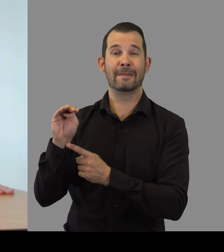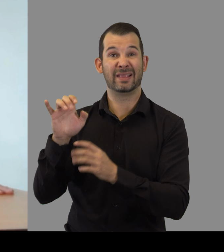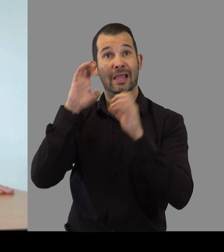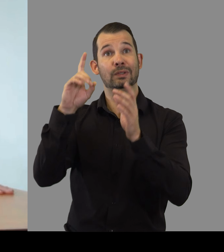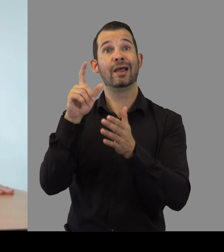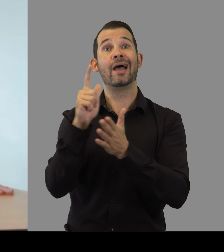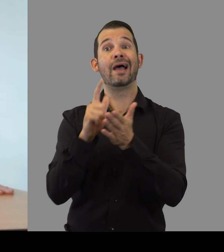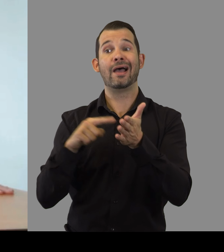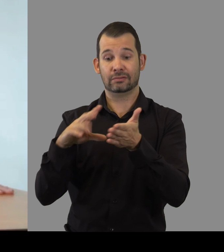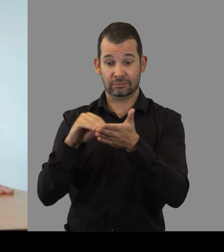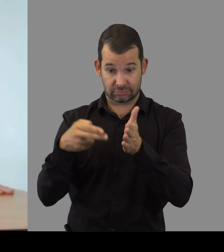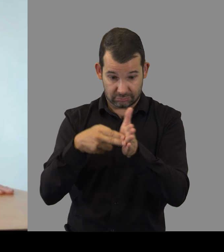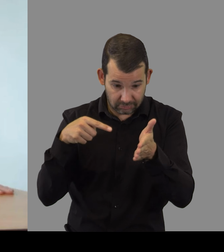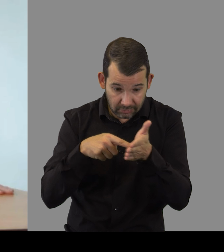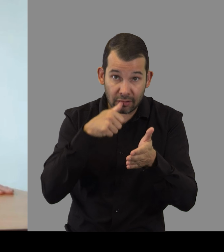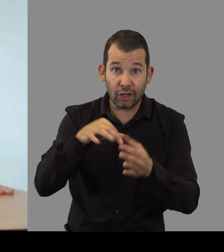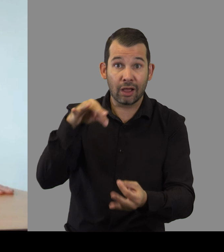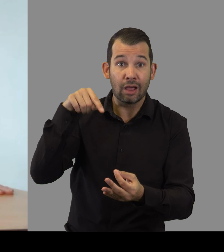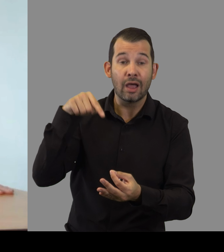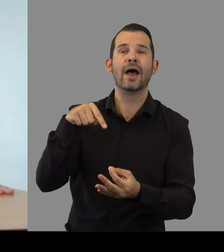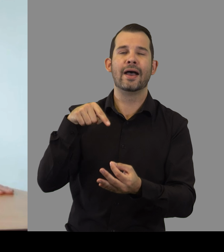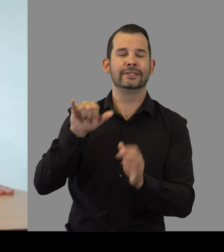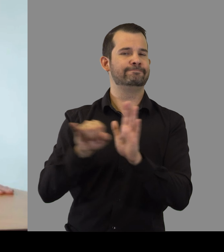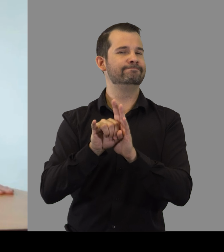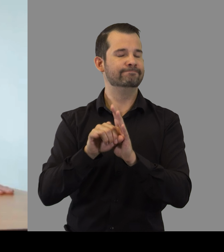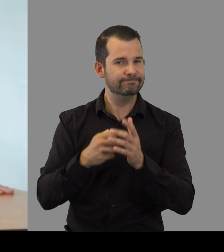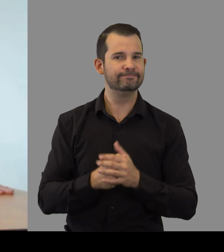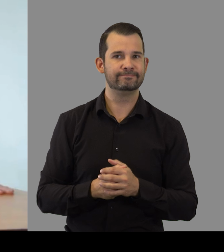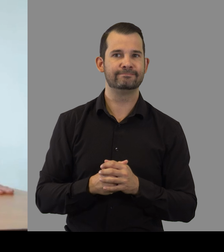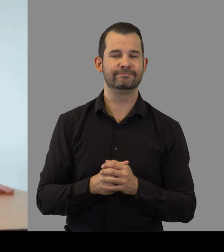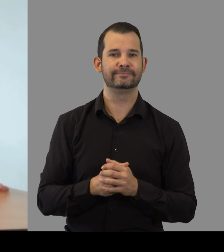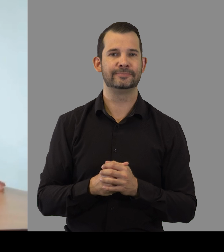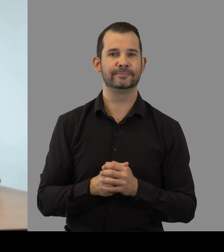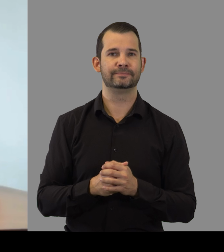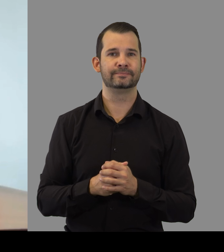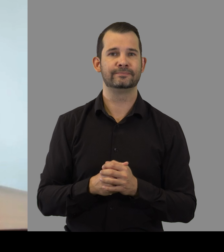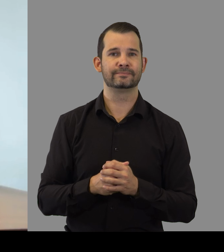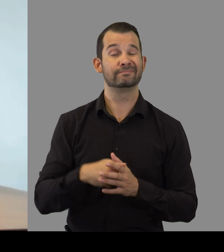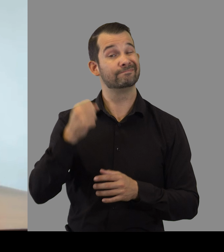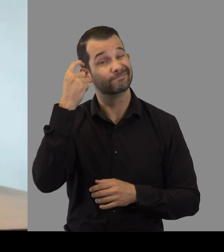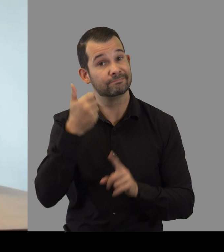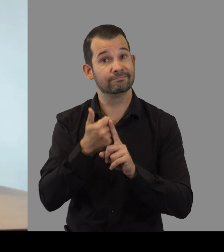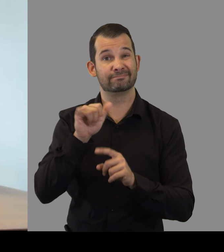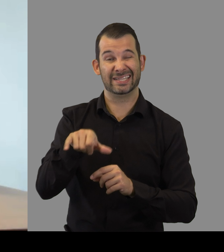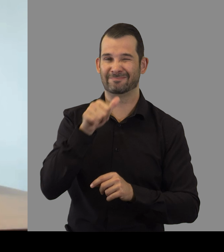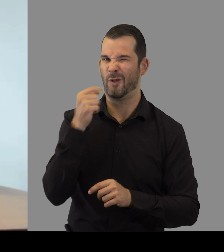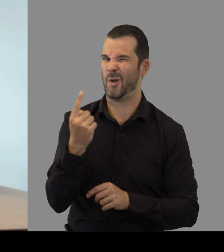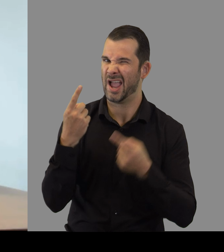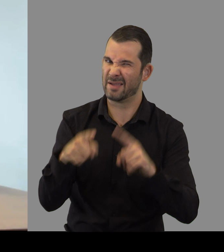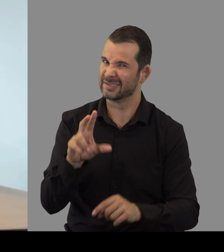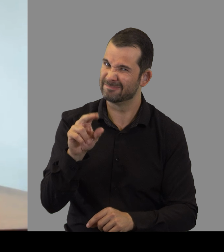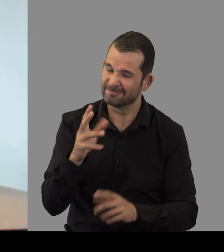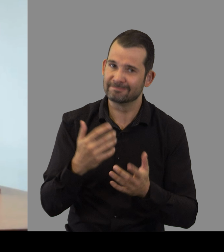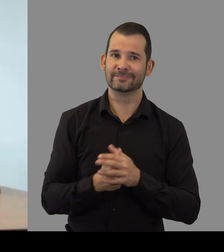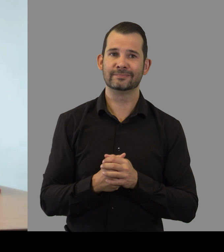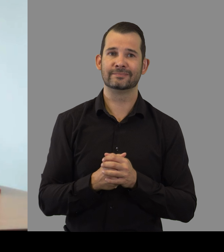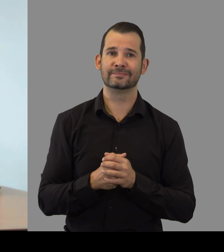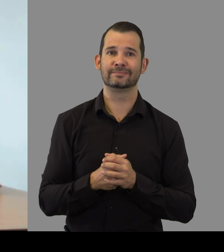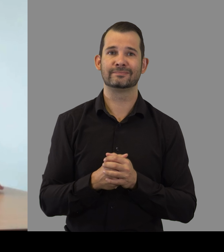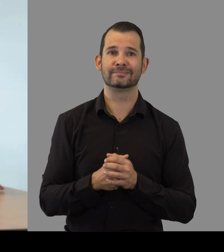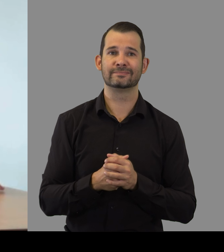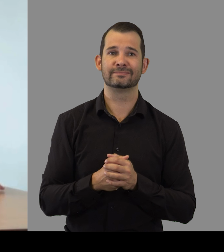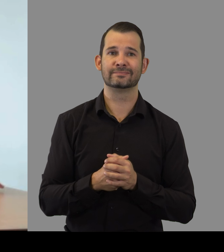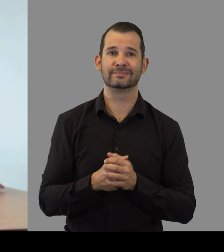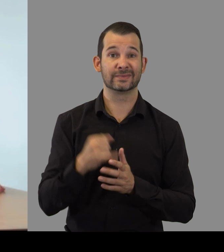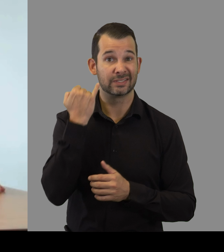Section 265 1M of the Education Act. However, this does not always happen. If